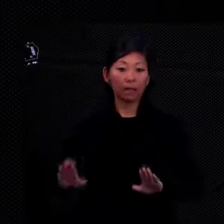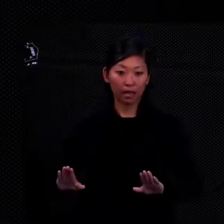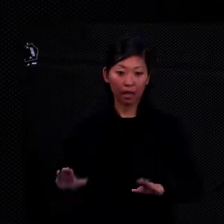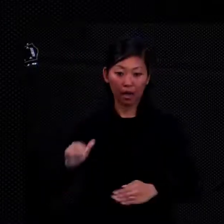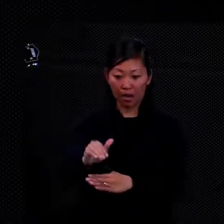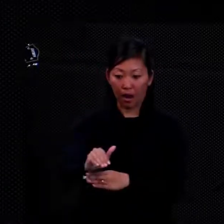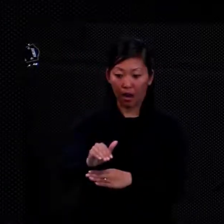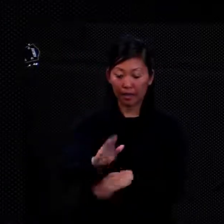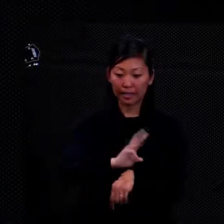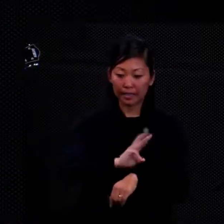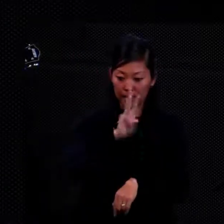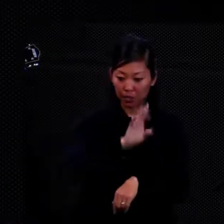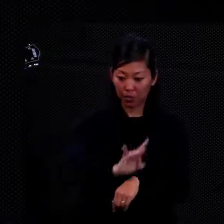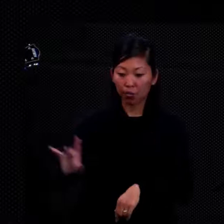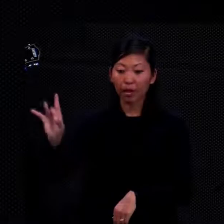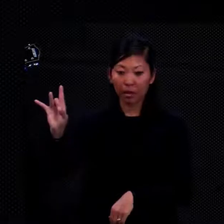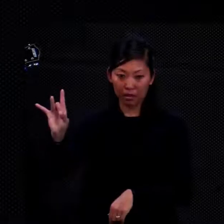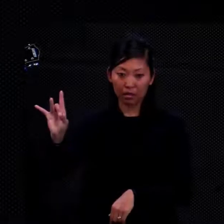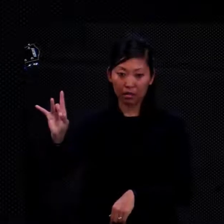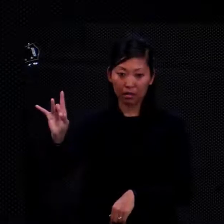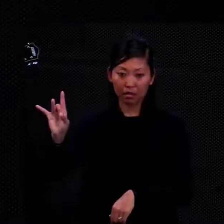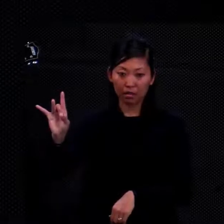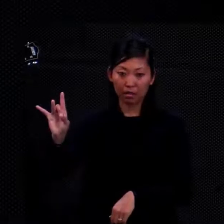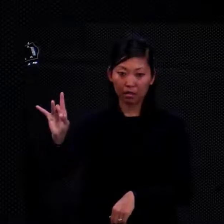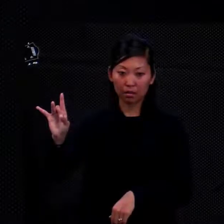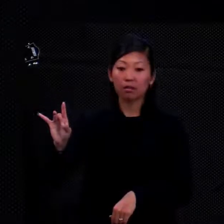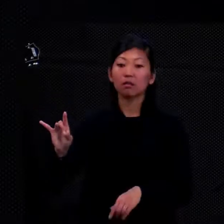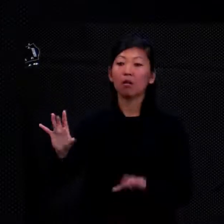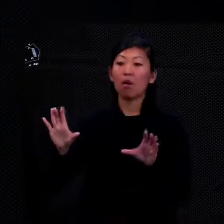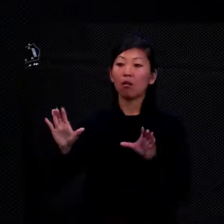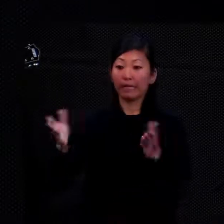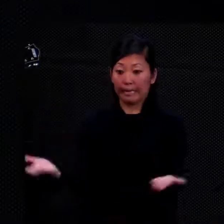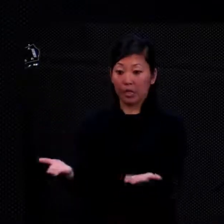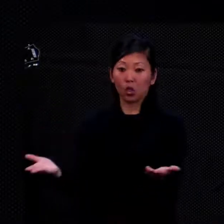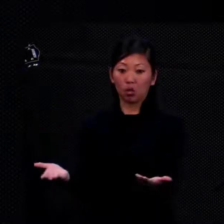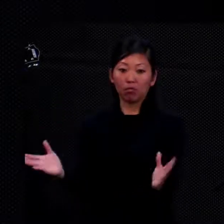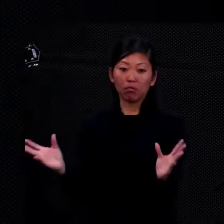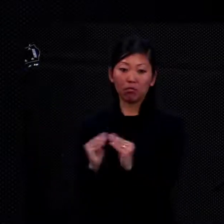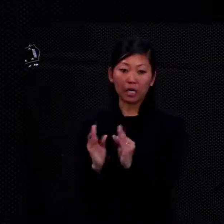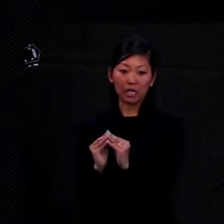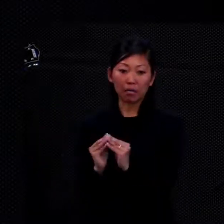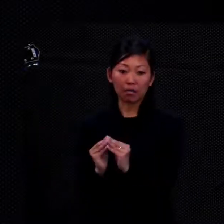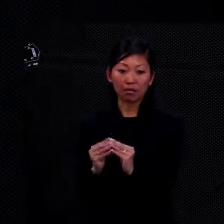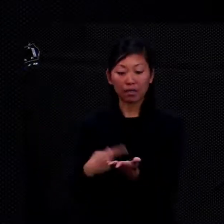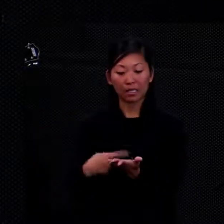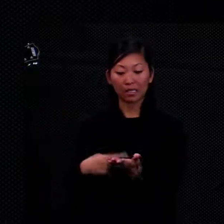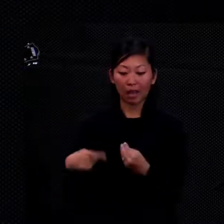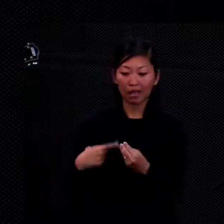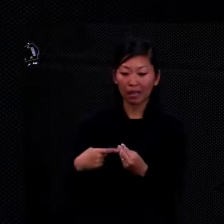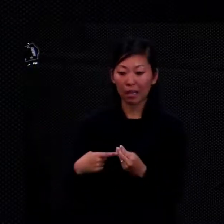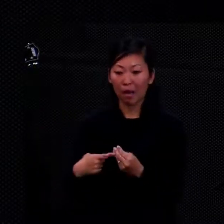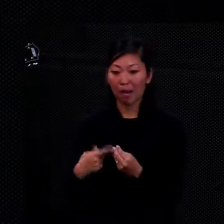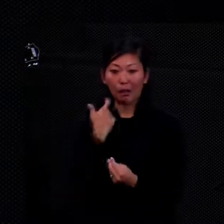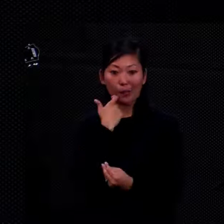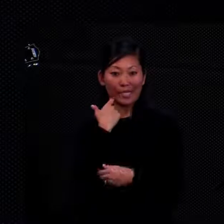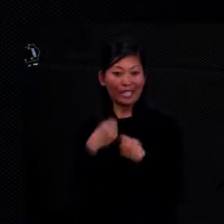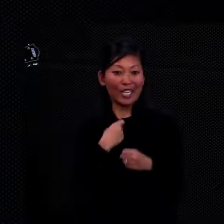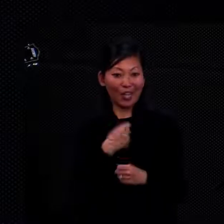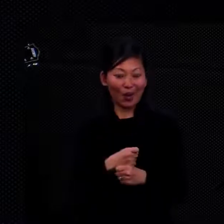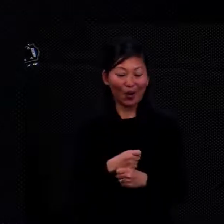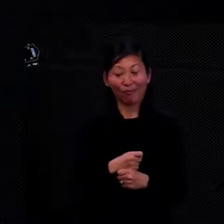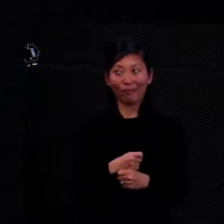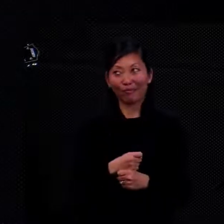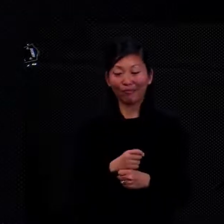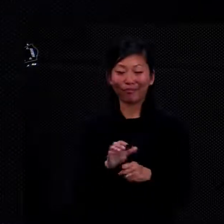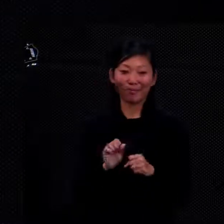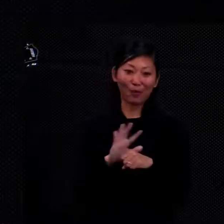night from 6 to 8 p.m., we're going to be meeting in this room, and we'll be talking about the year we just had, which,